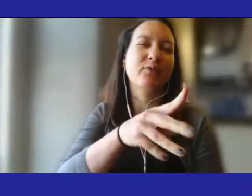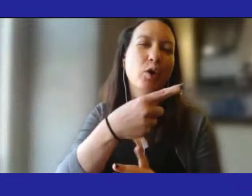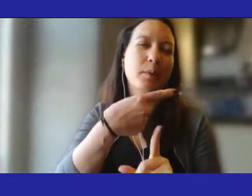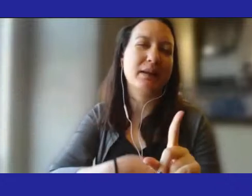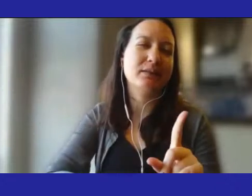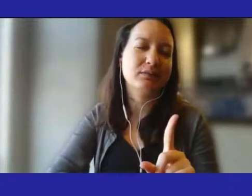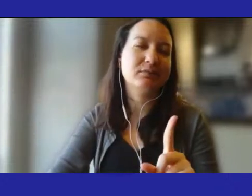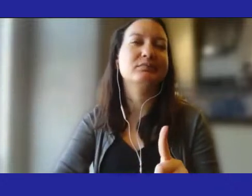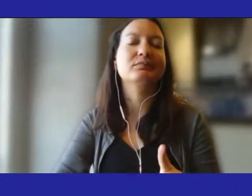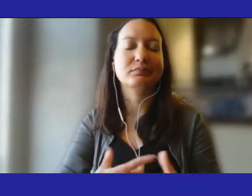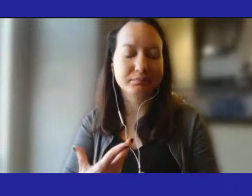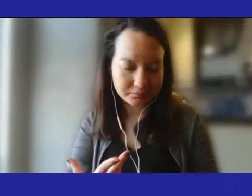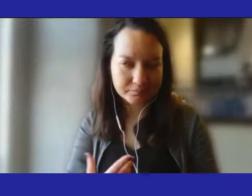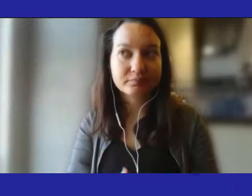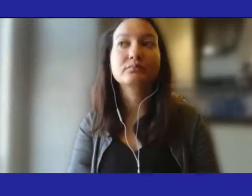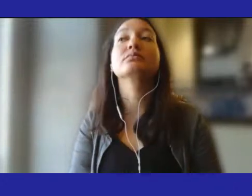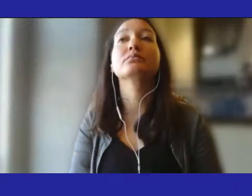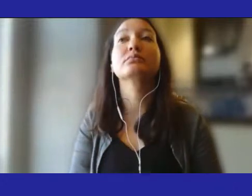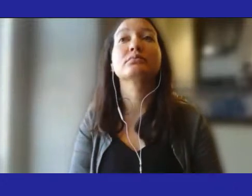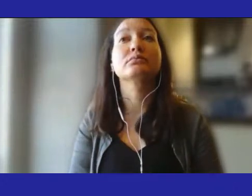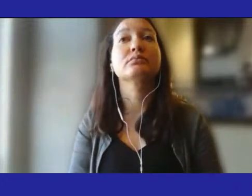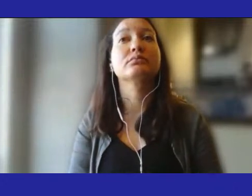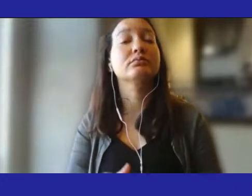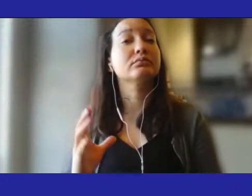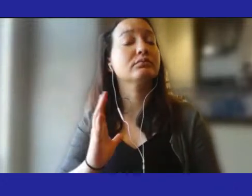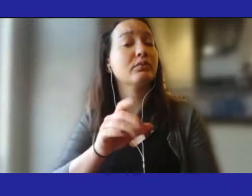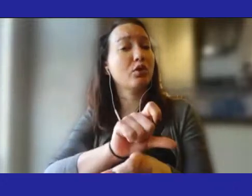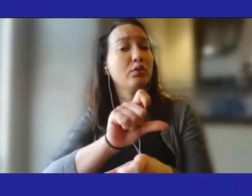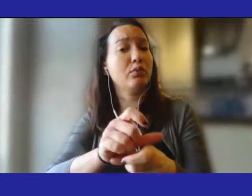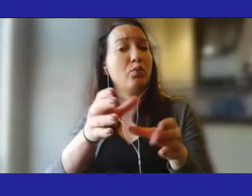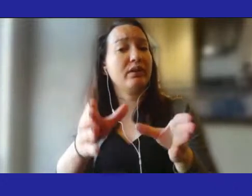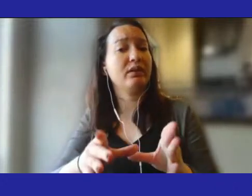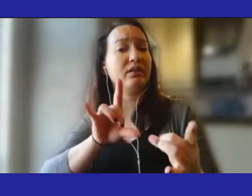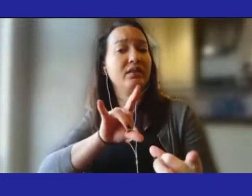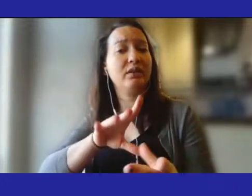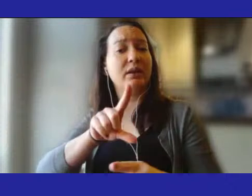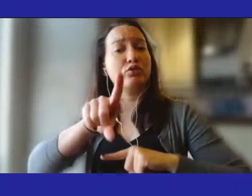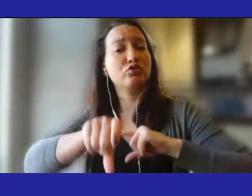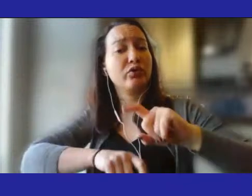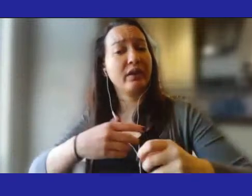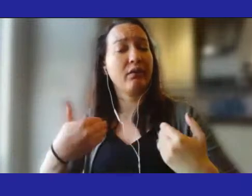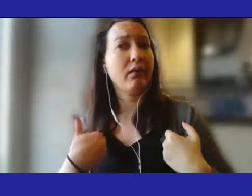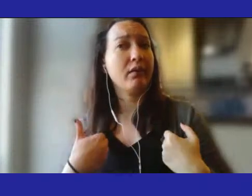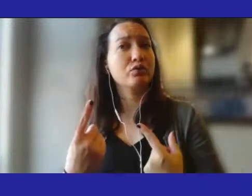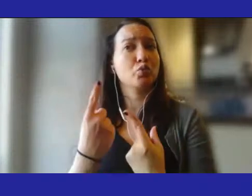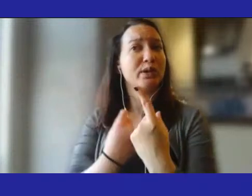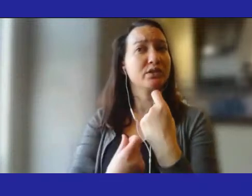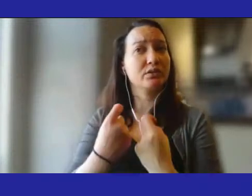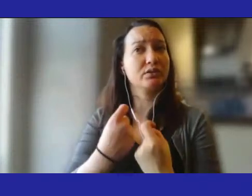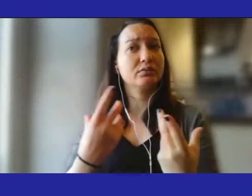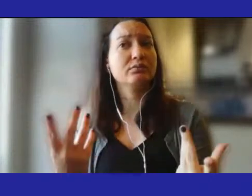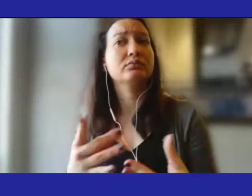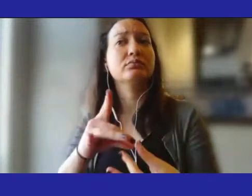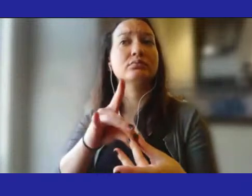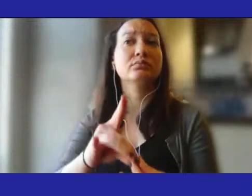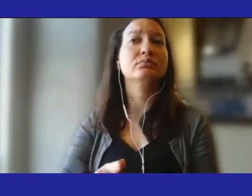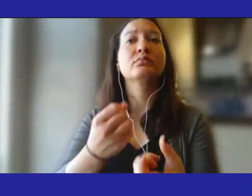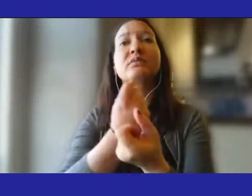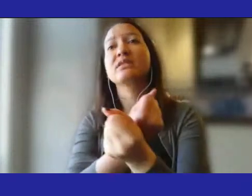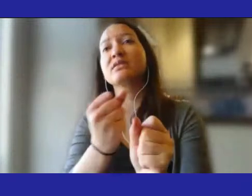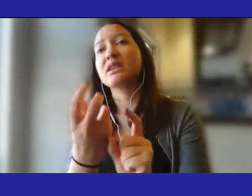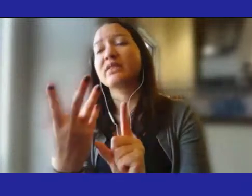2 years. And so our employee feedback survey comprises of questions that touch on safety